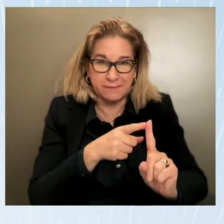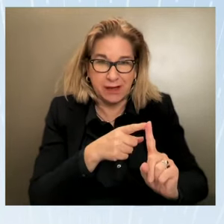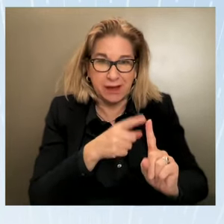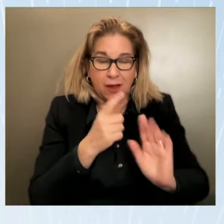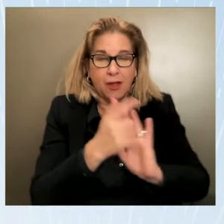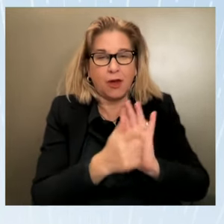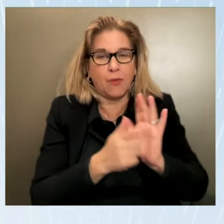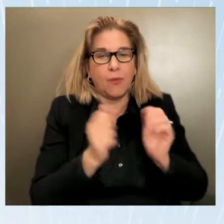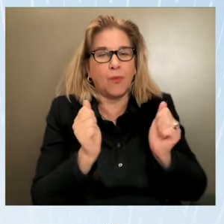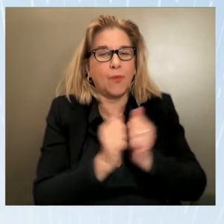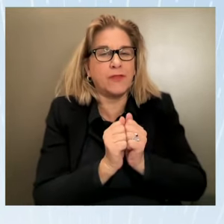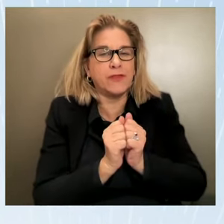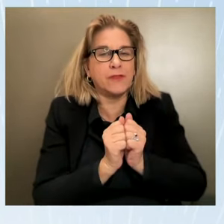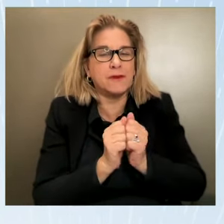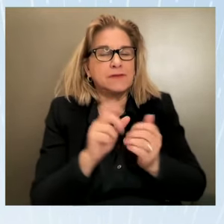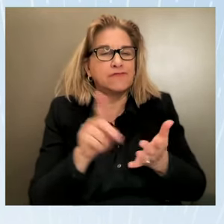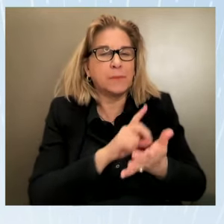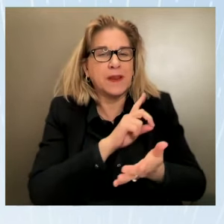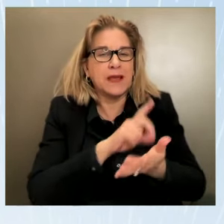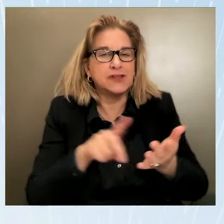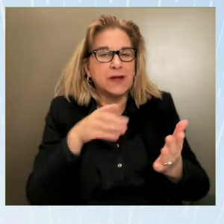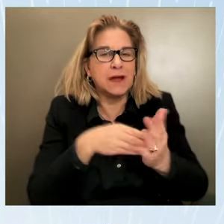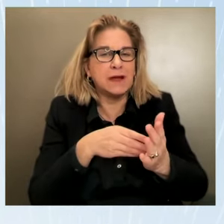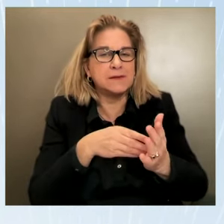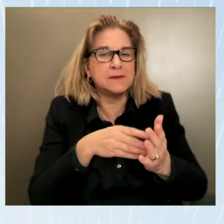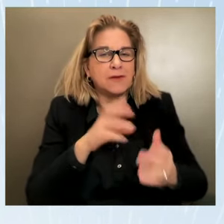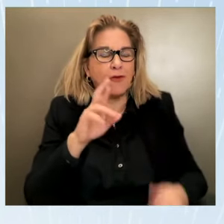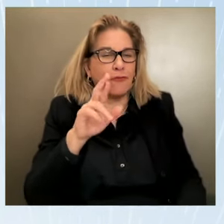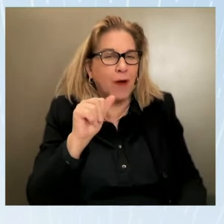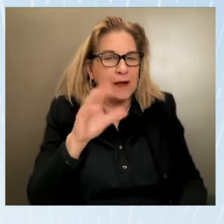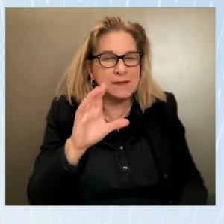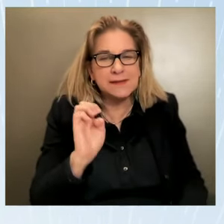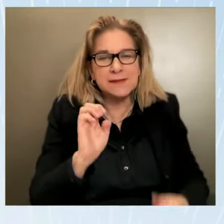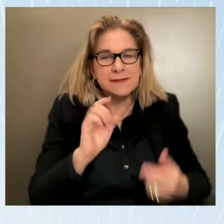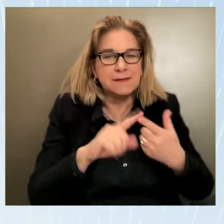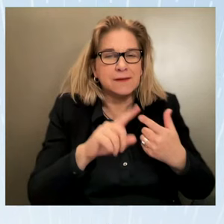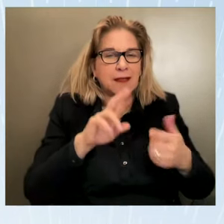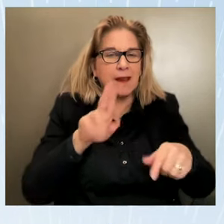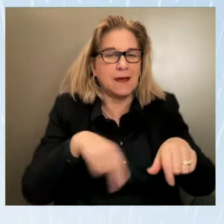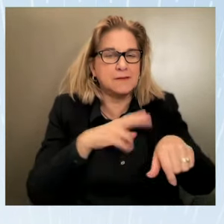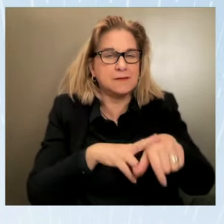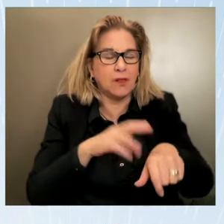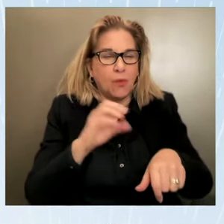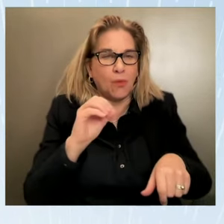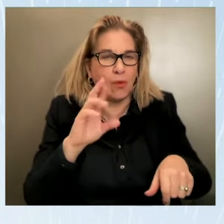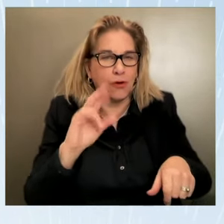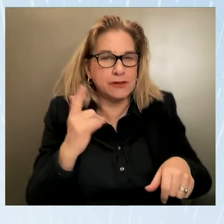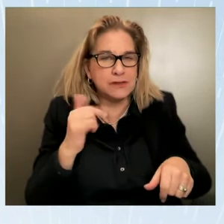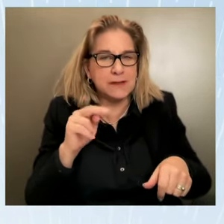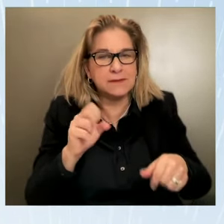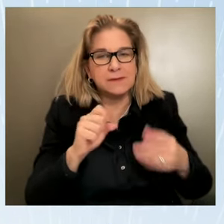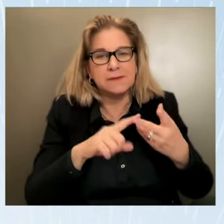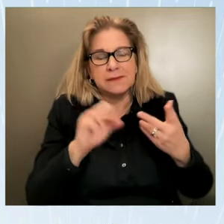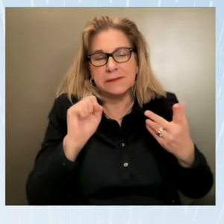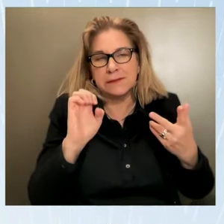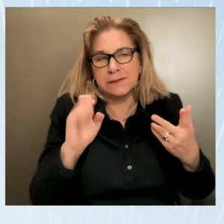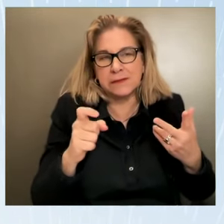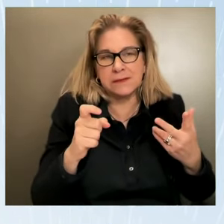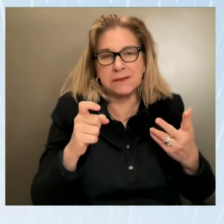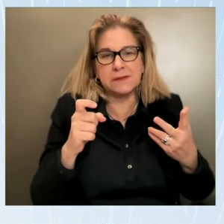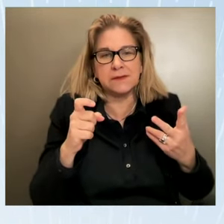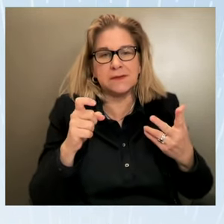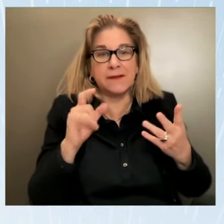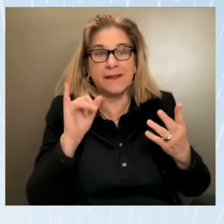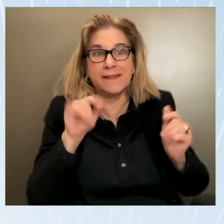or disability. And in addition to investigating complaints and filing enforcement actions to combat human trafficking,